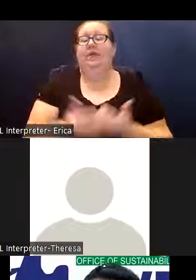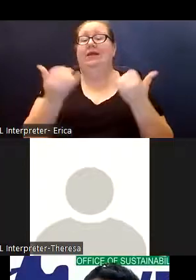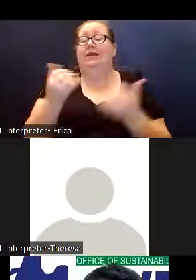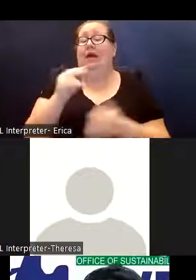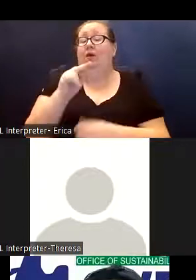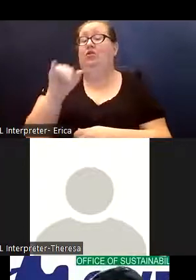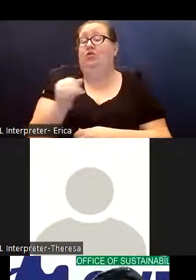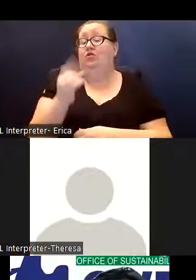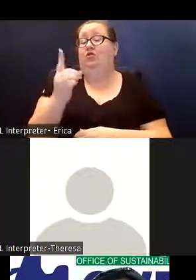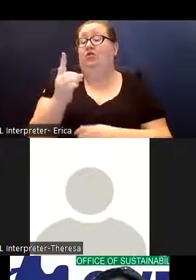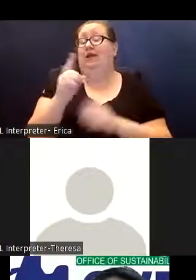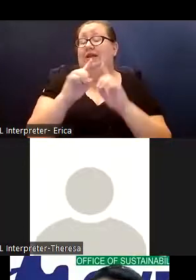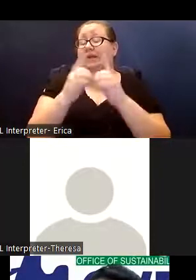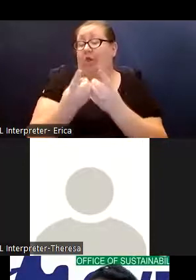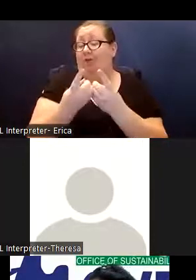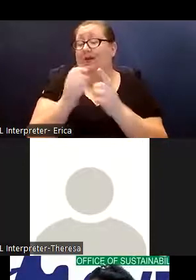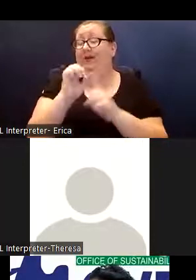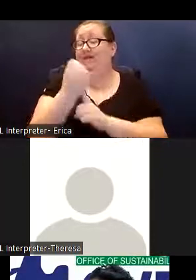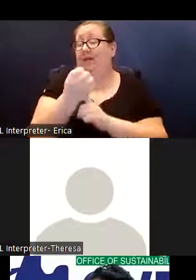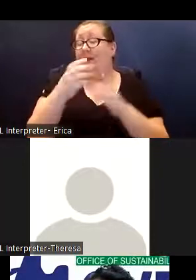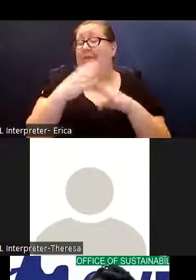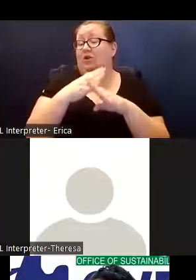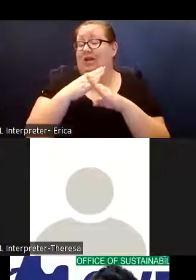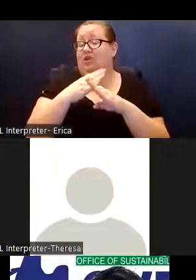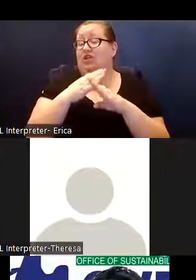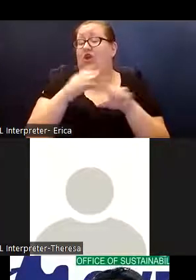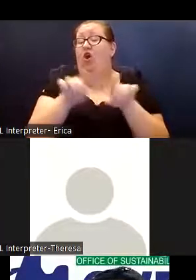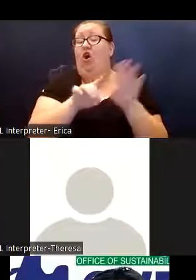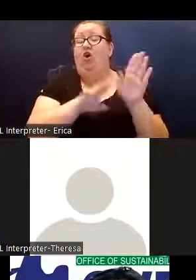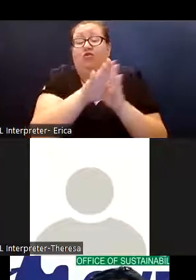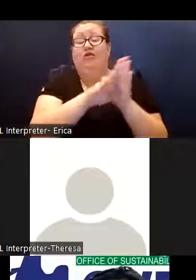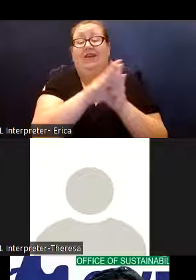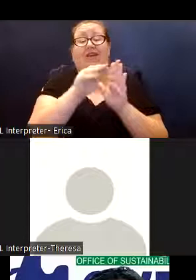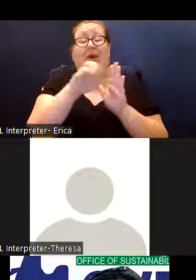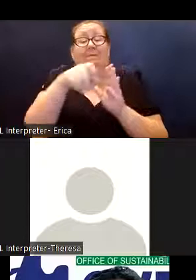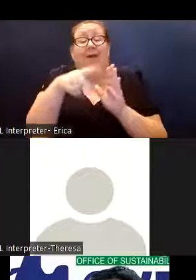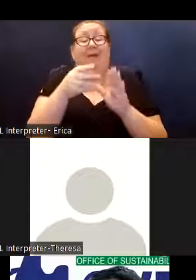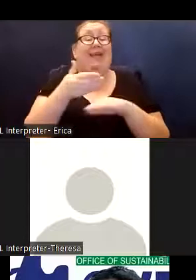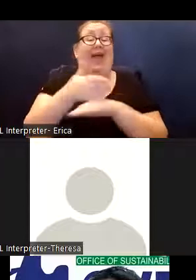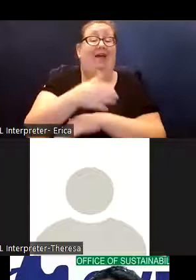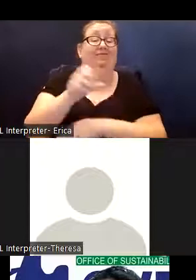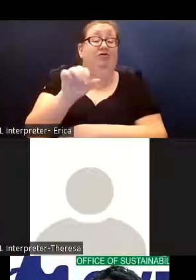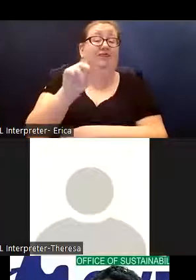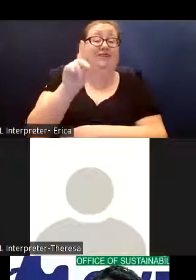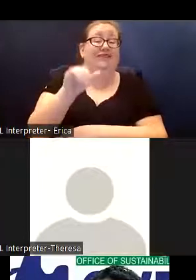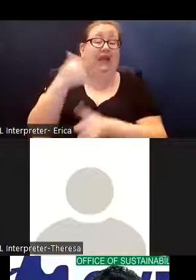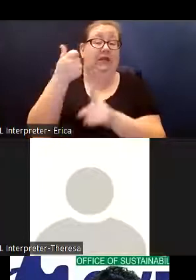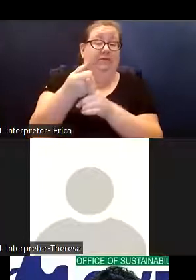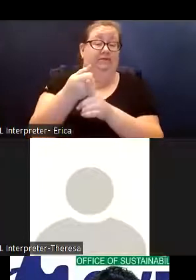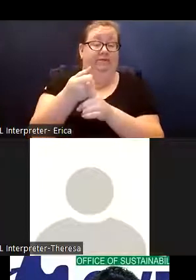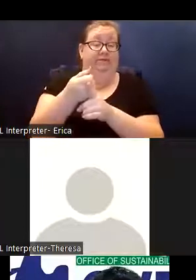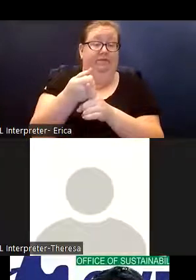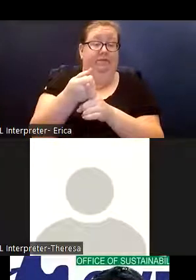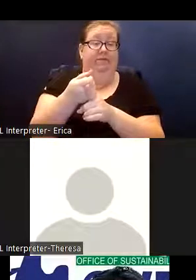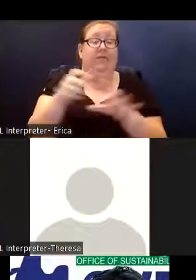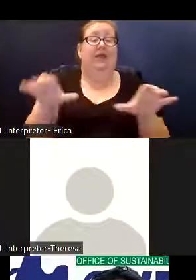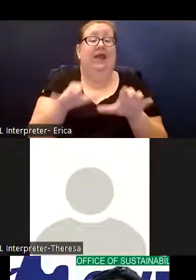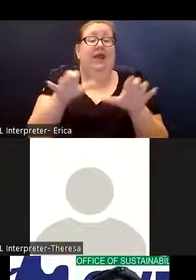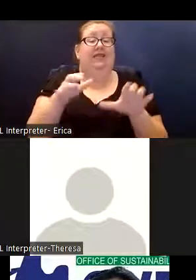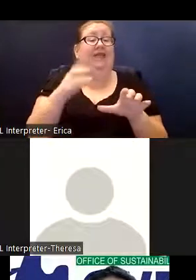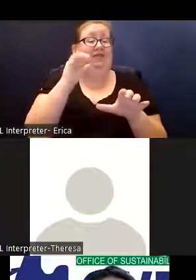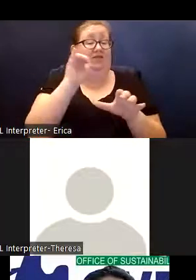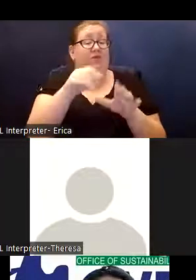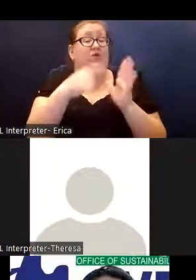Department of Environmental Protection also developed maps after Sandy. And basically, what you're seeing on the screen